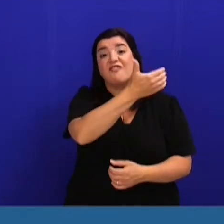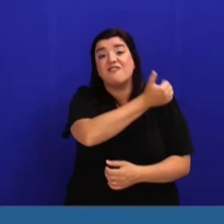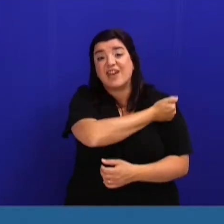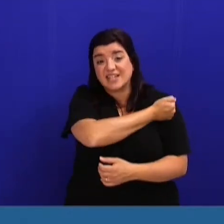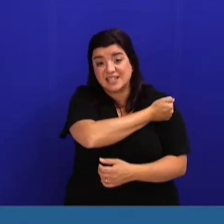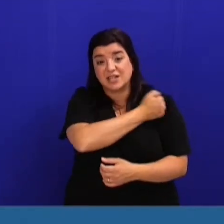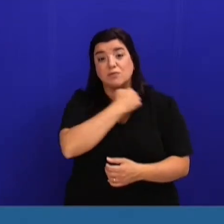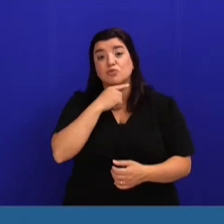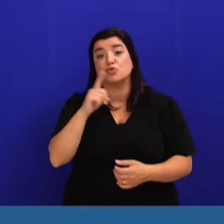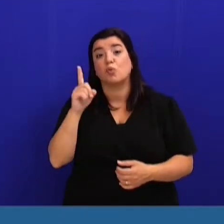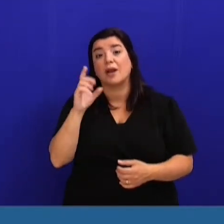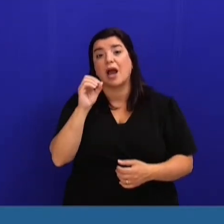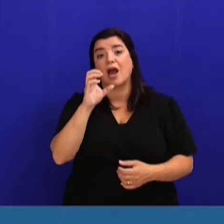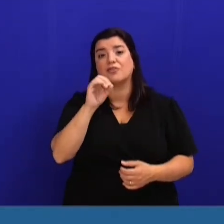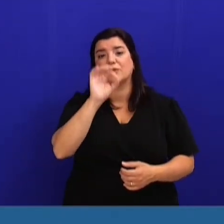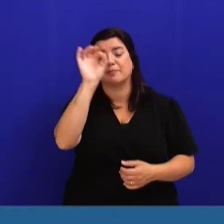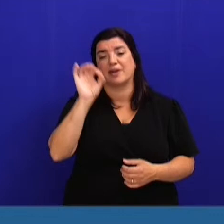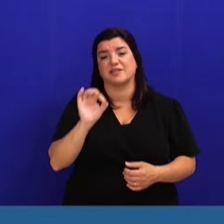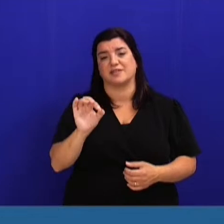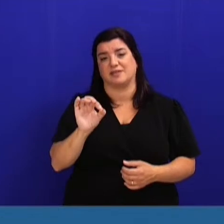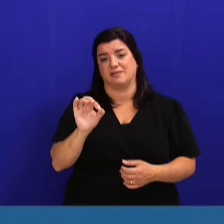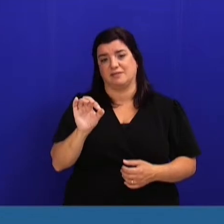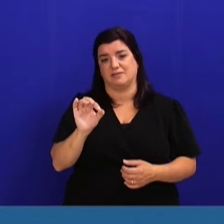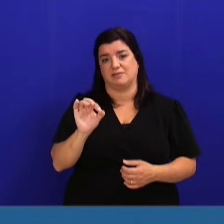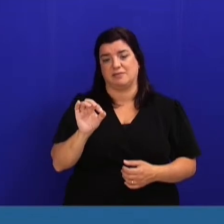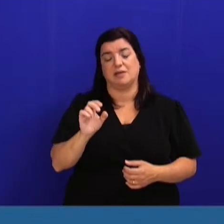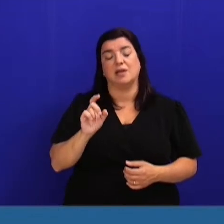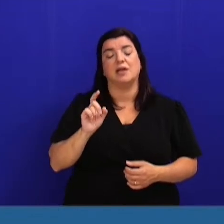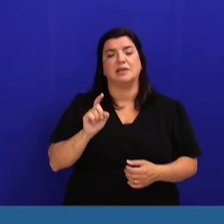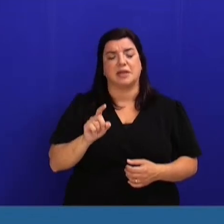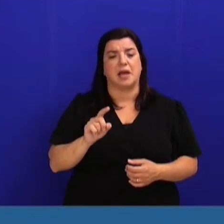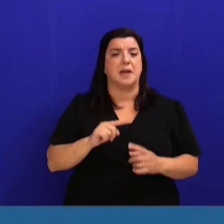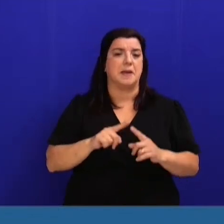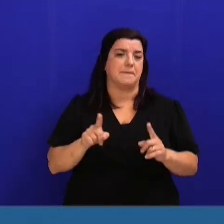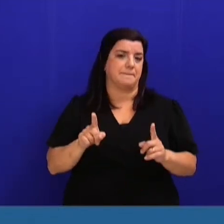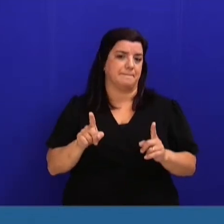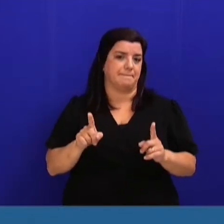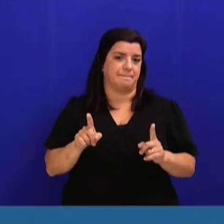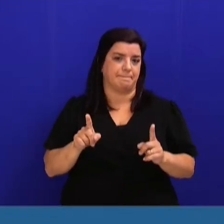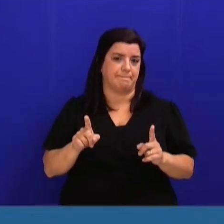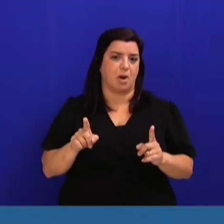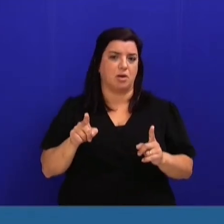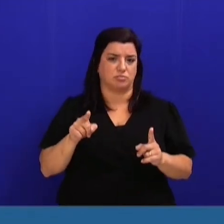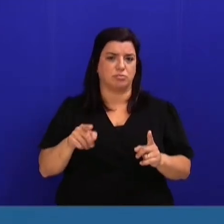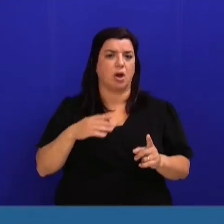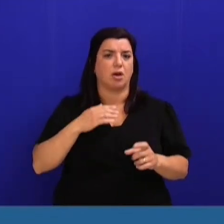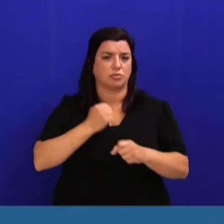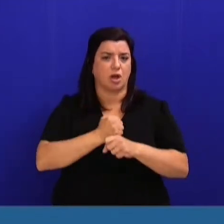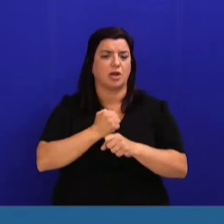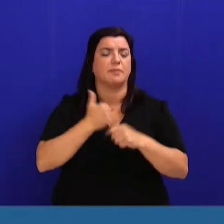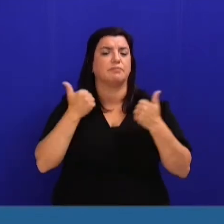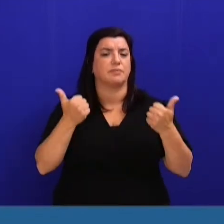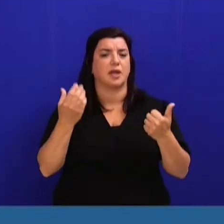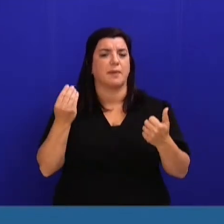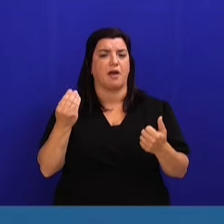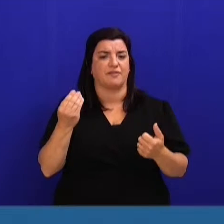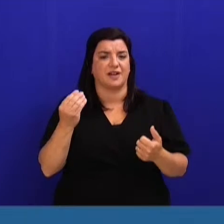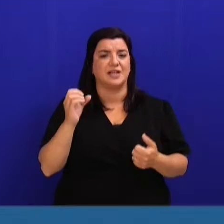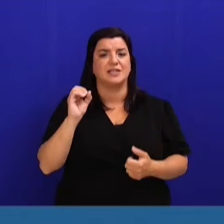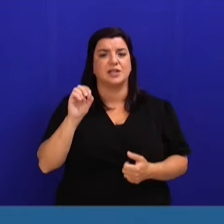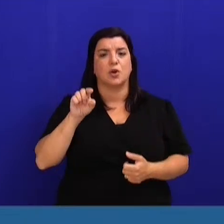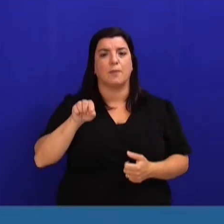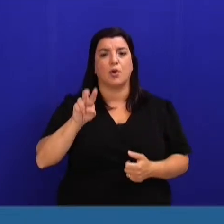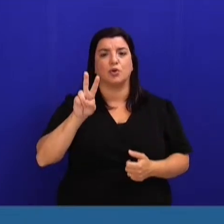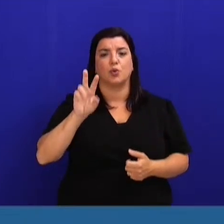effective, imma għandek very, very high efficacy li rajna biss minn analiżi li għamilna ta' 0.2% li minn